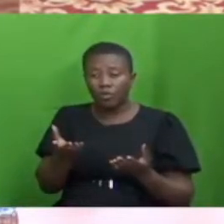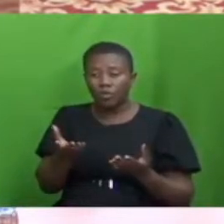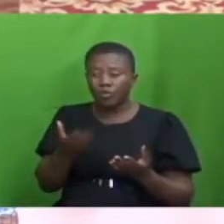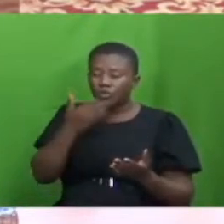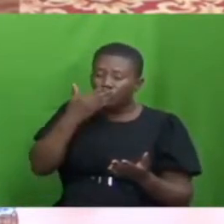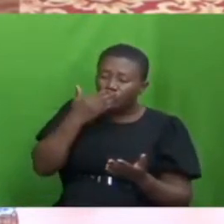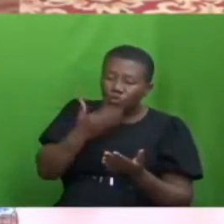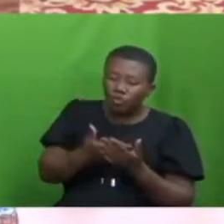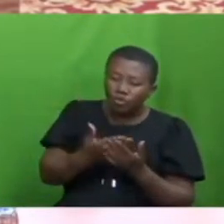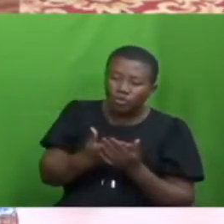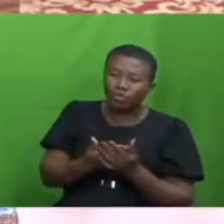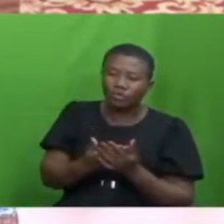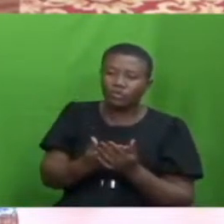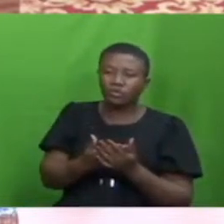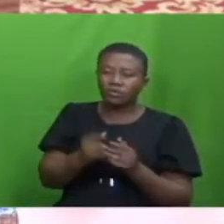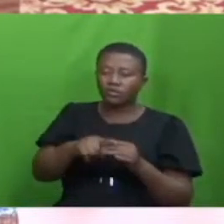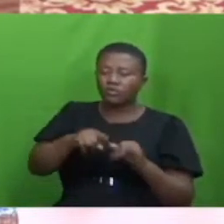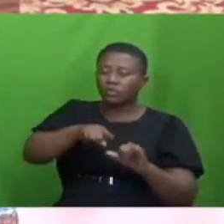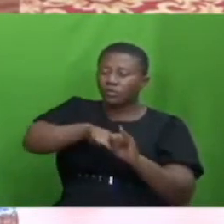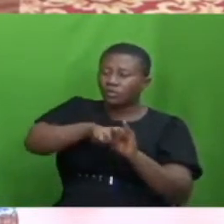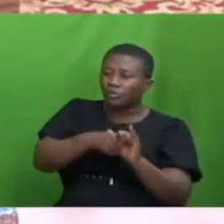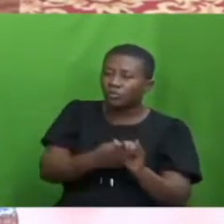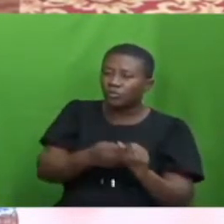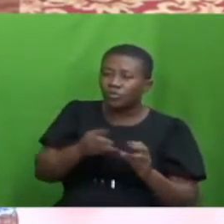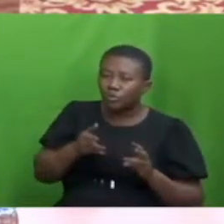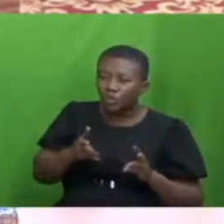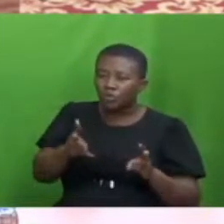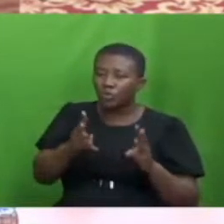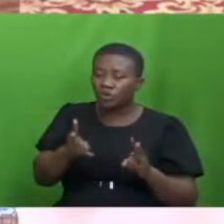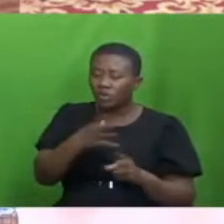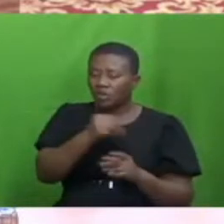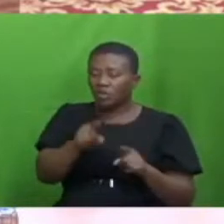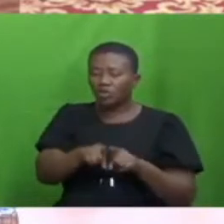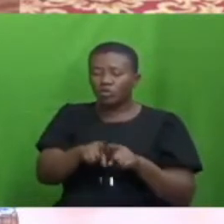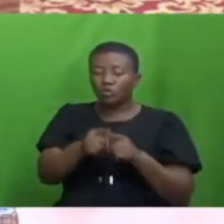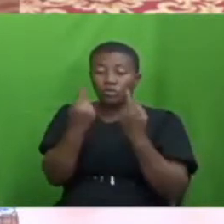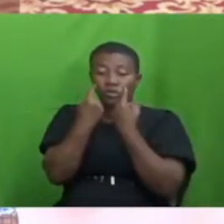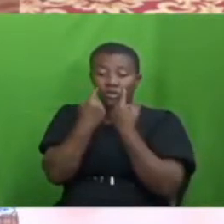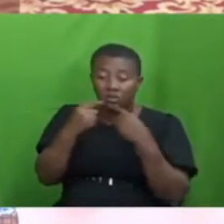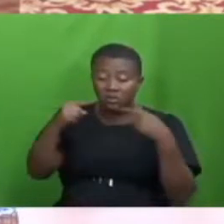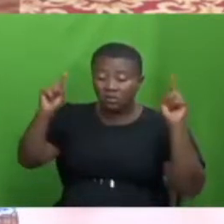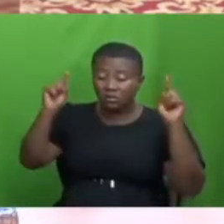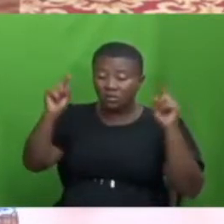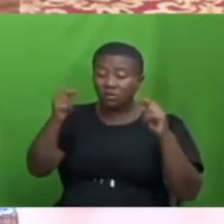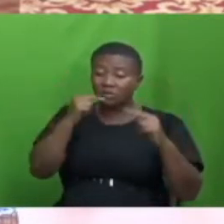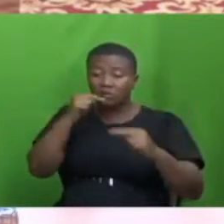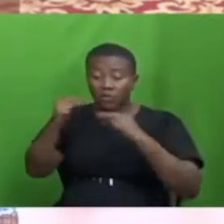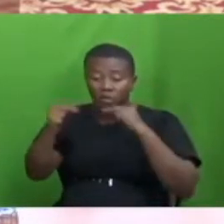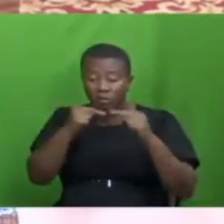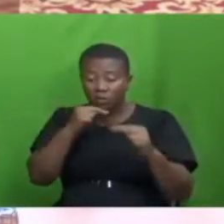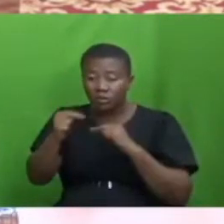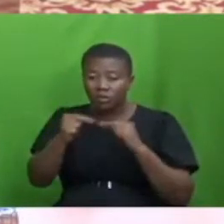resolute in implementing these measures and successfully negotiated the